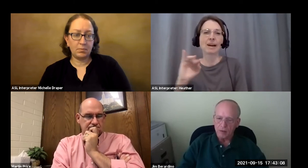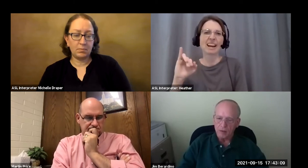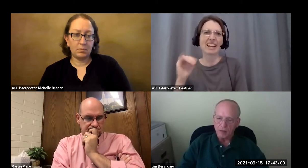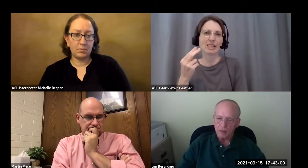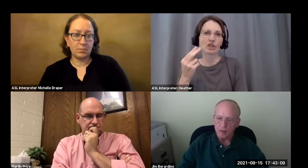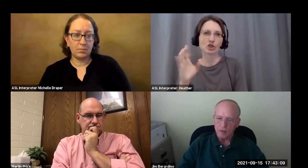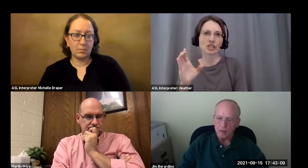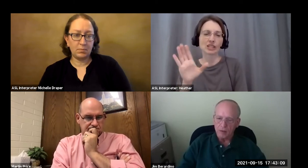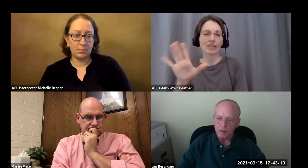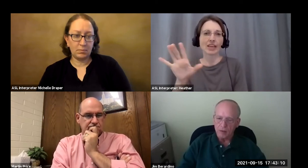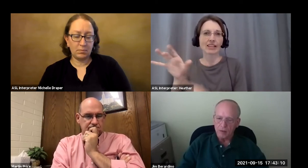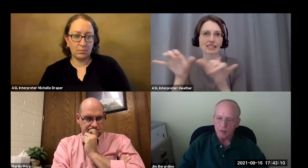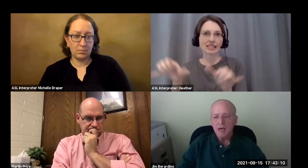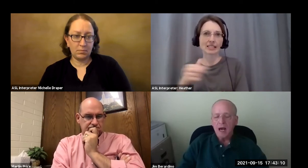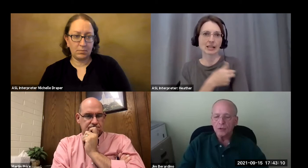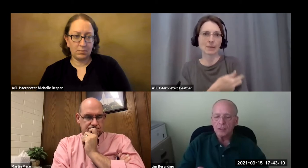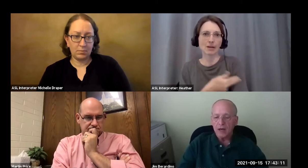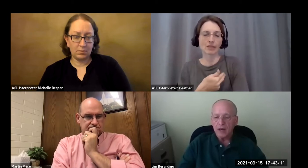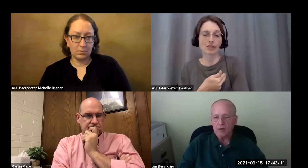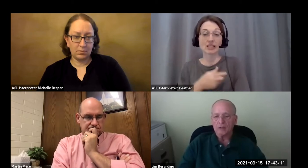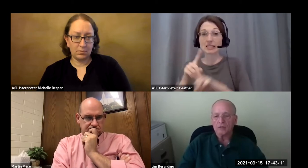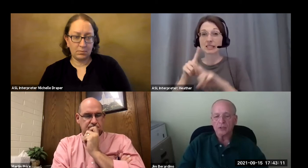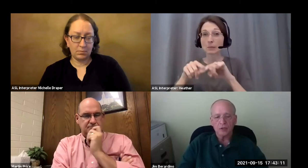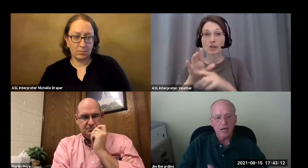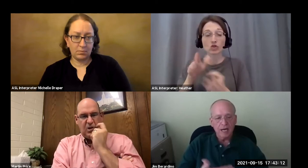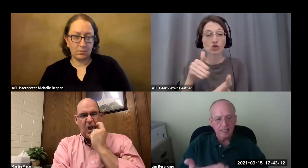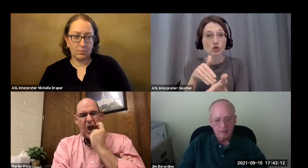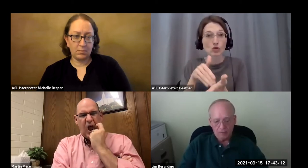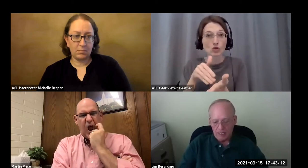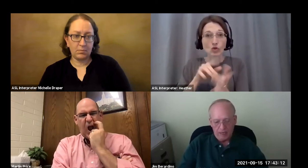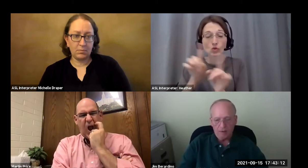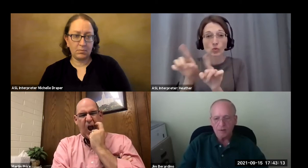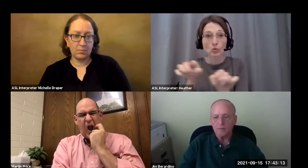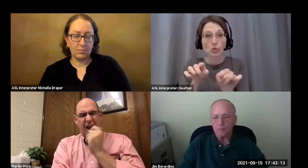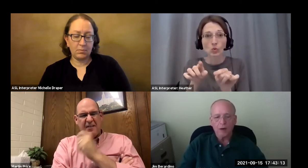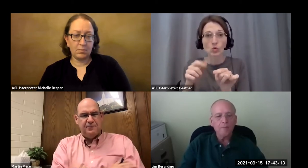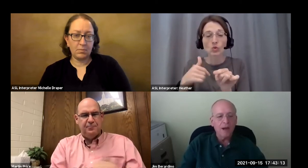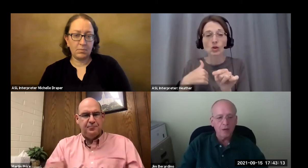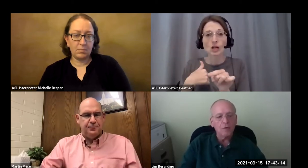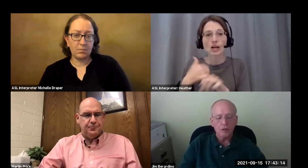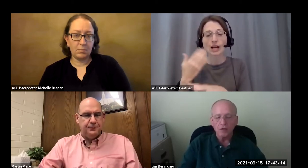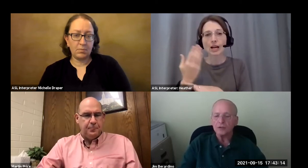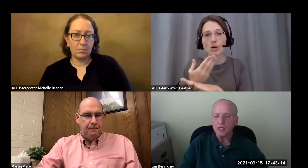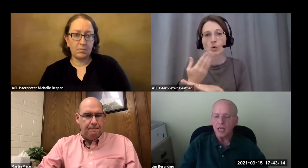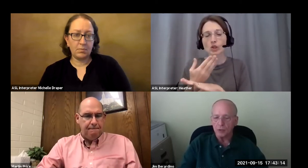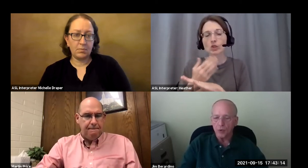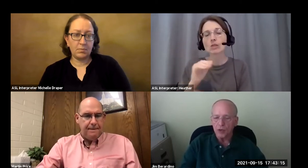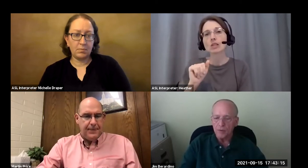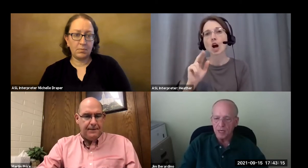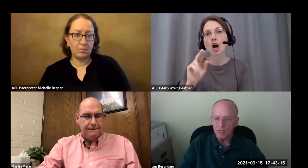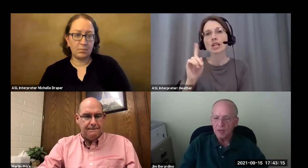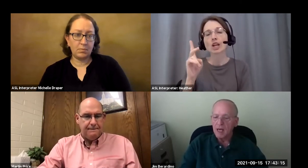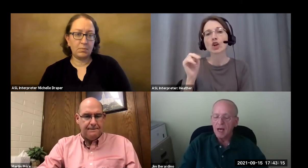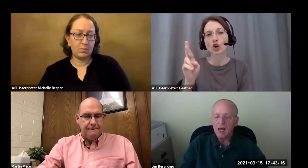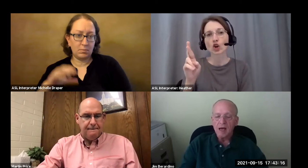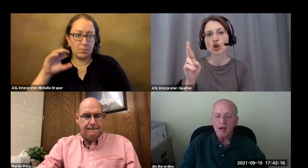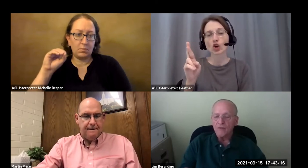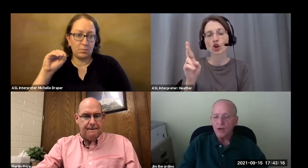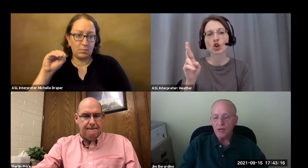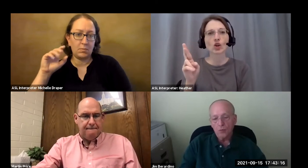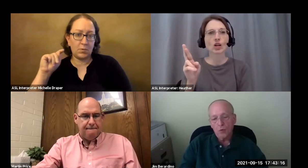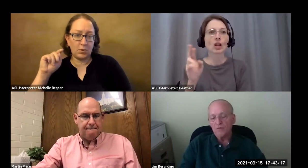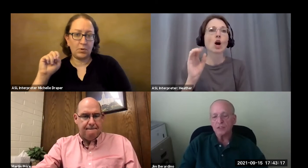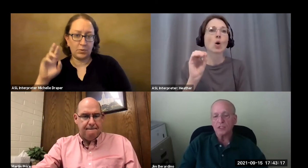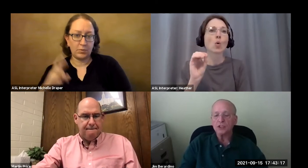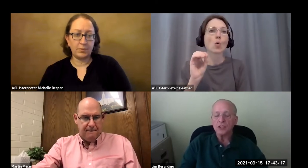which doctor you happen to be, I will use Otter so that I can kind of bring my own closed caption